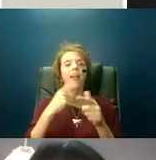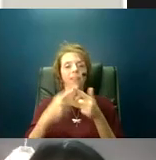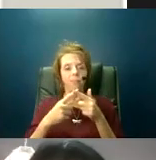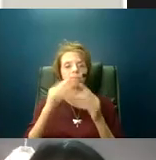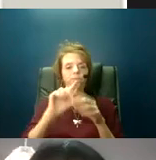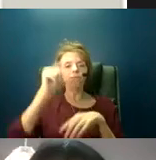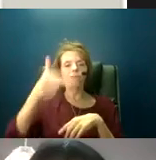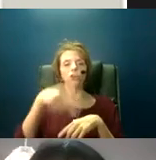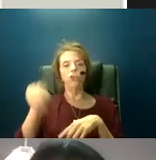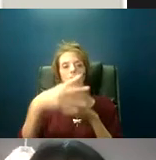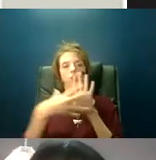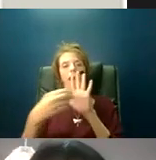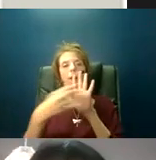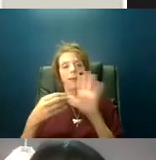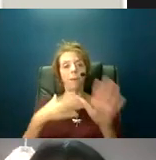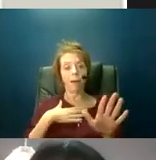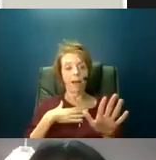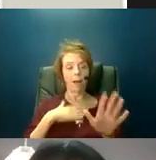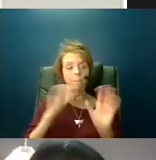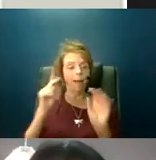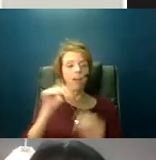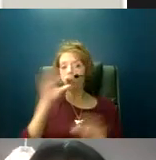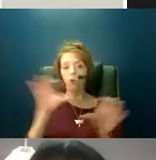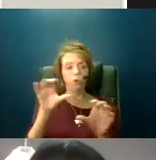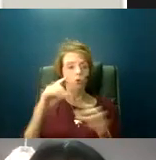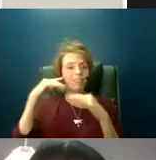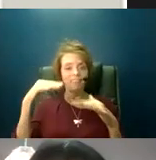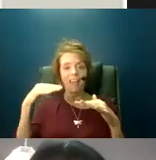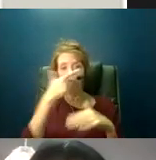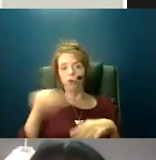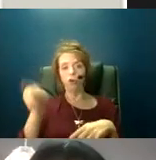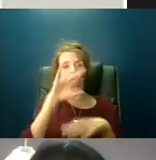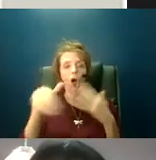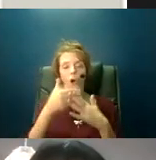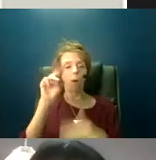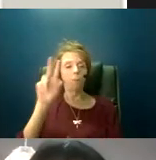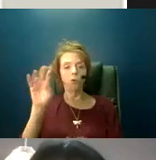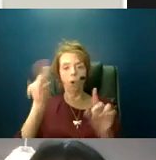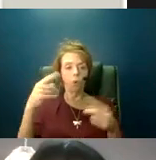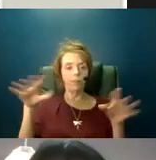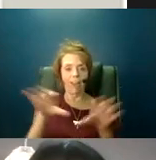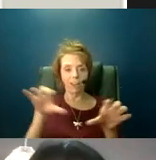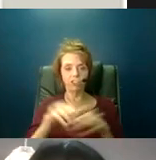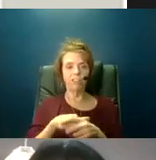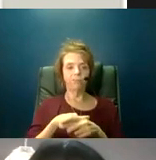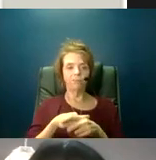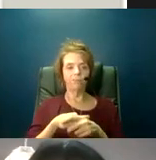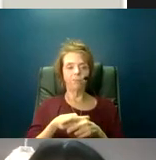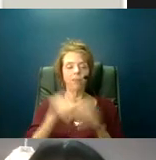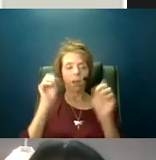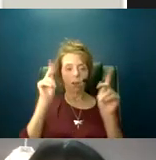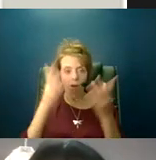you repeat my gesture back. Don't do the sound because everybody's on mute. Just do the action. All right, you